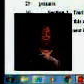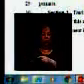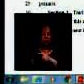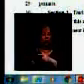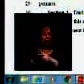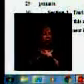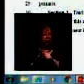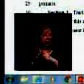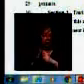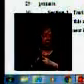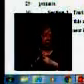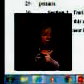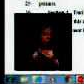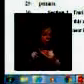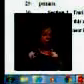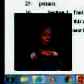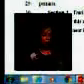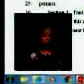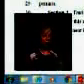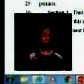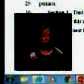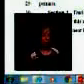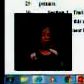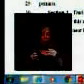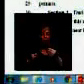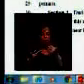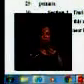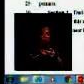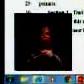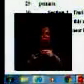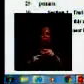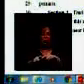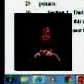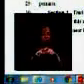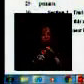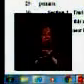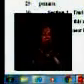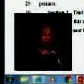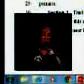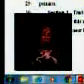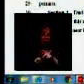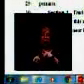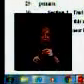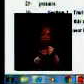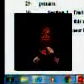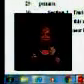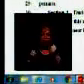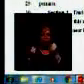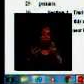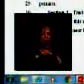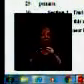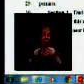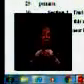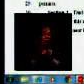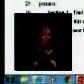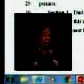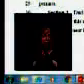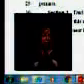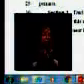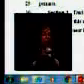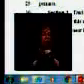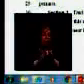starts on line 25. Provided this moratorium does not apply to any multifamily development for